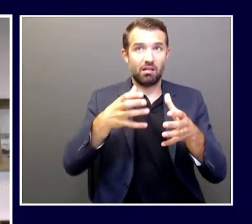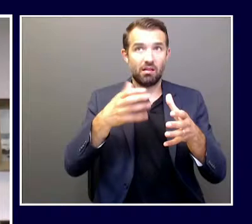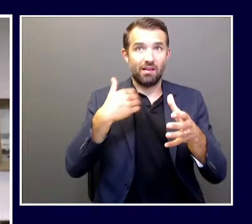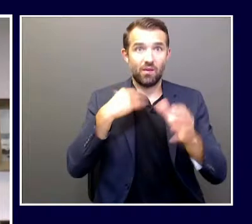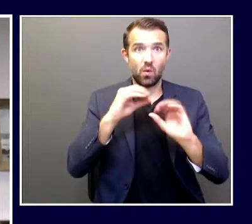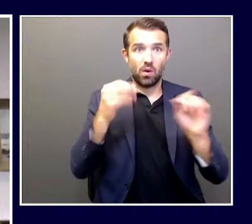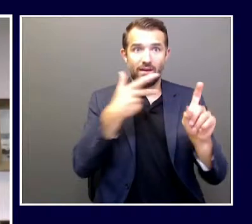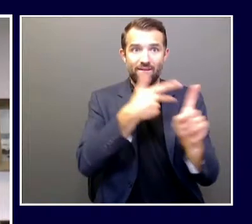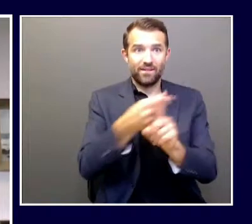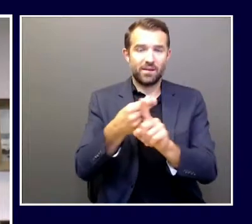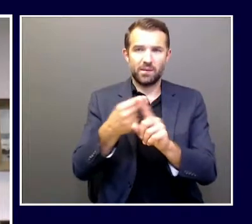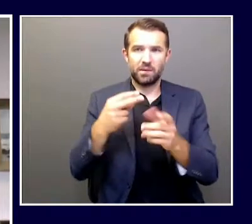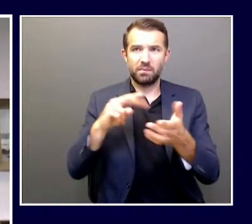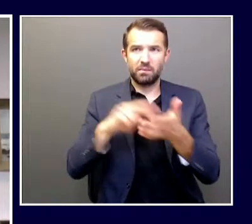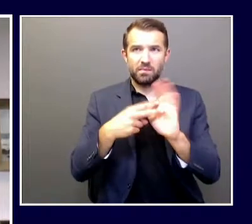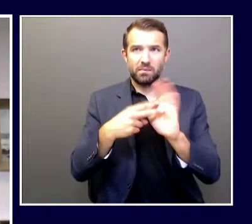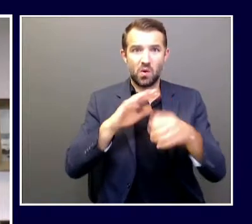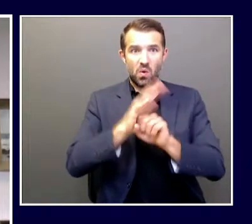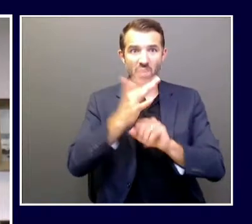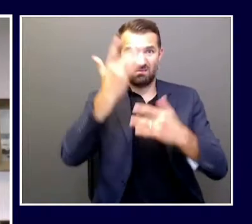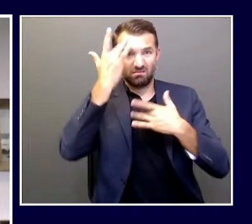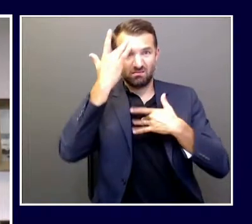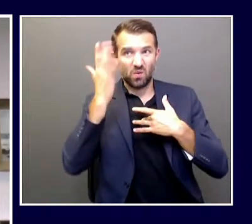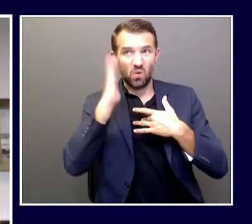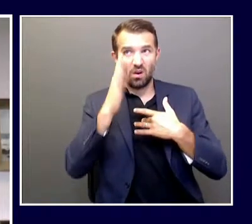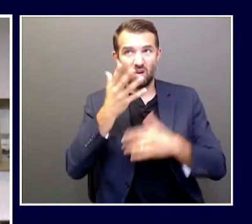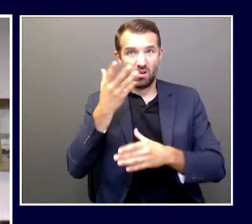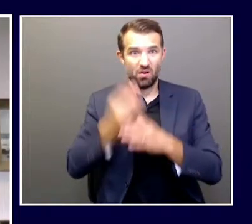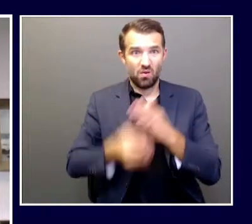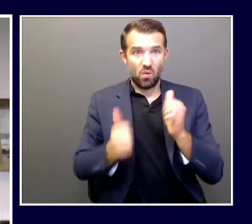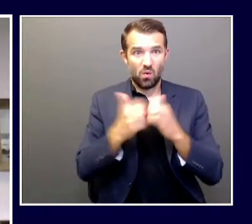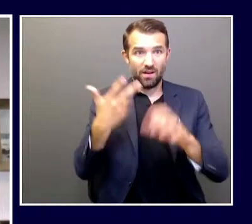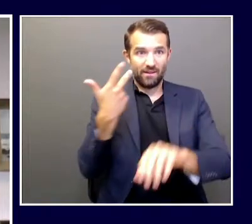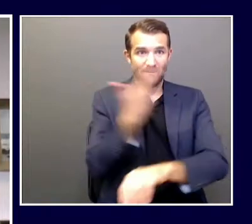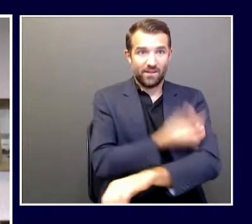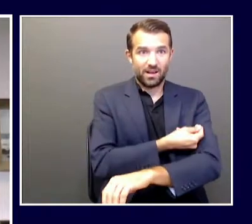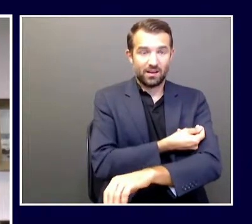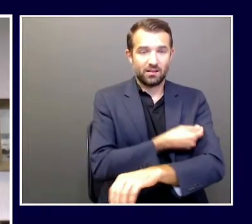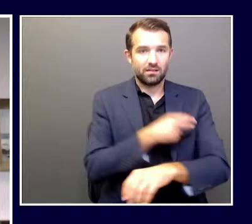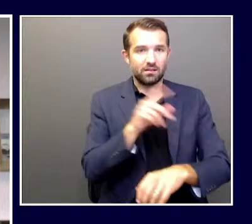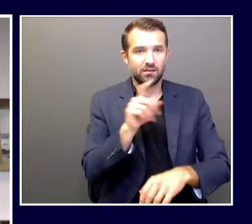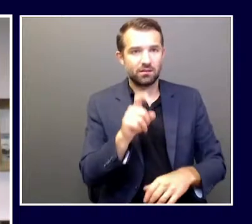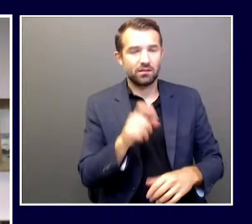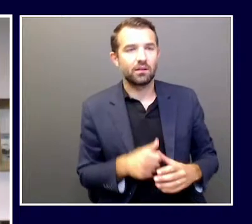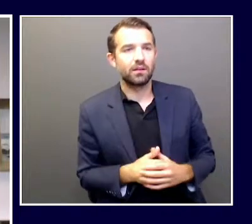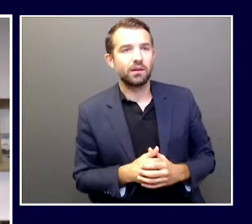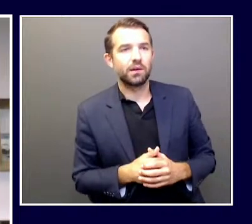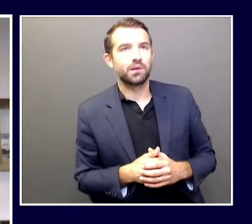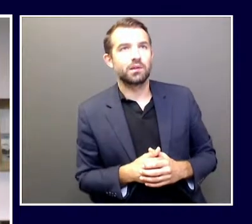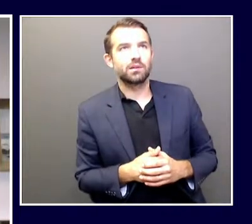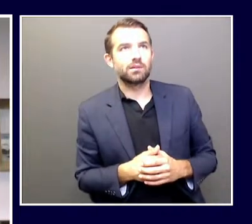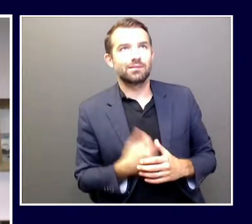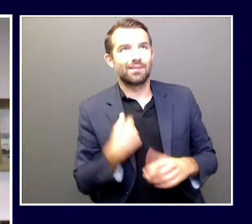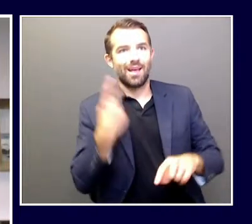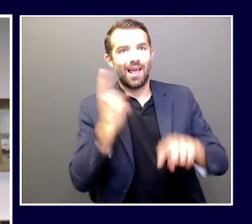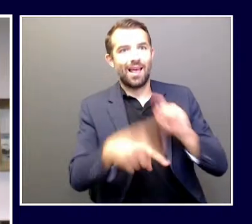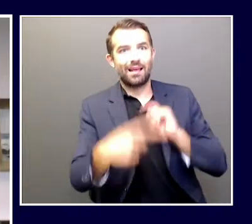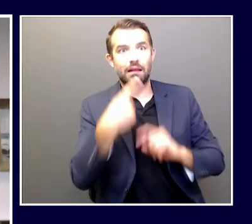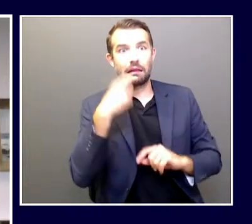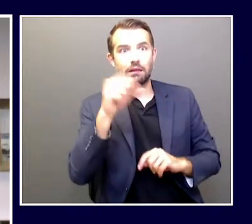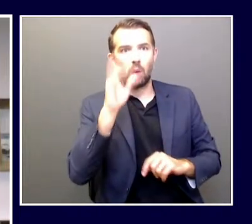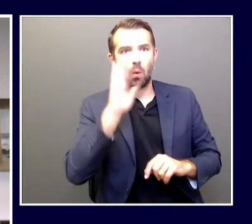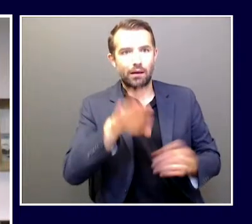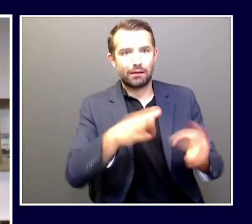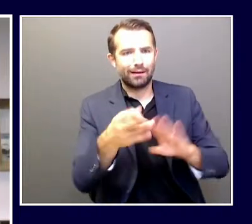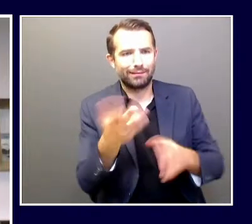they would fare. I think it's safe to say that had they not been vaccinated, they would have fared worse. Can't say for sure how